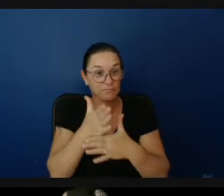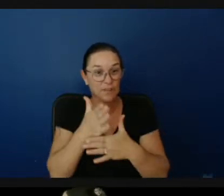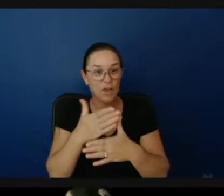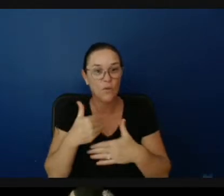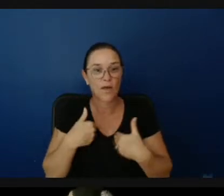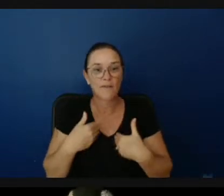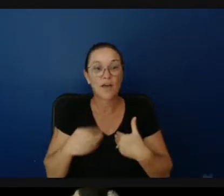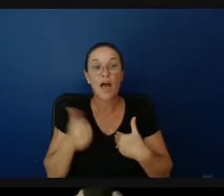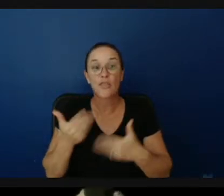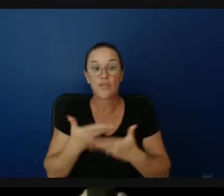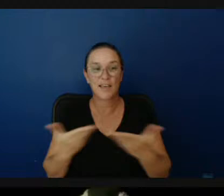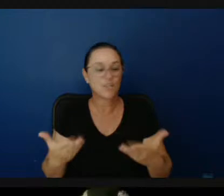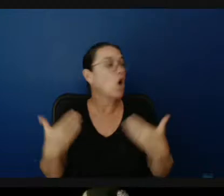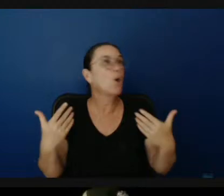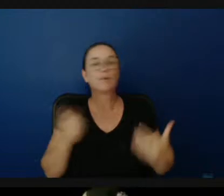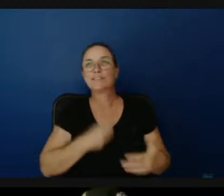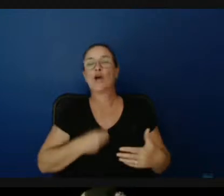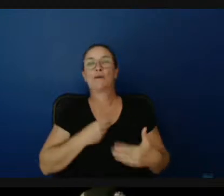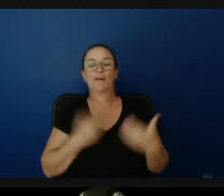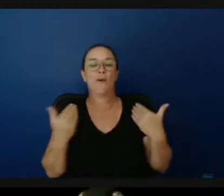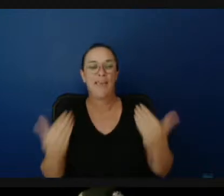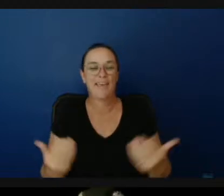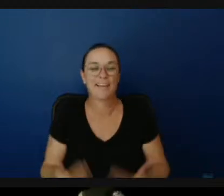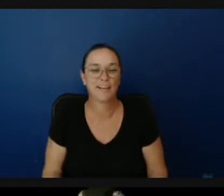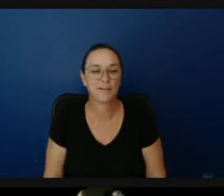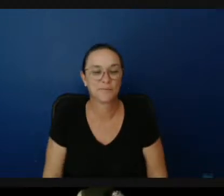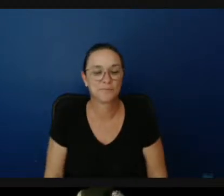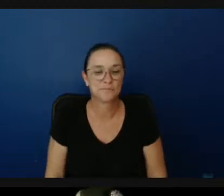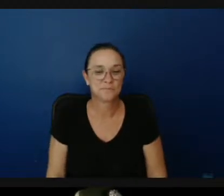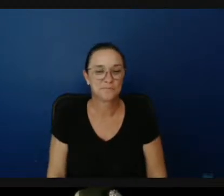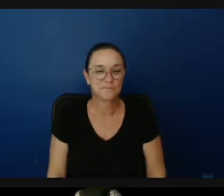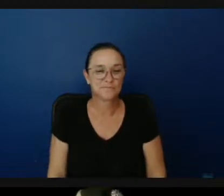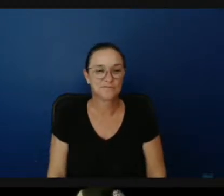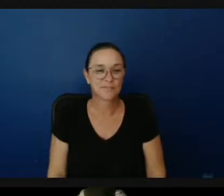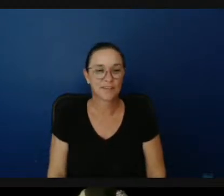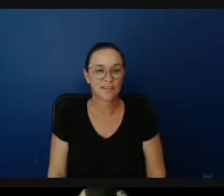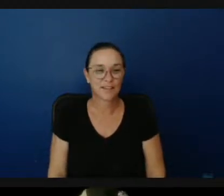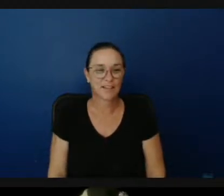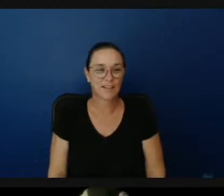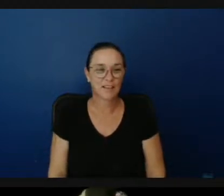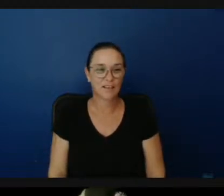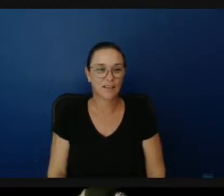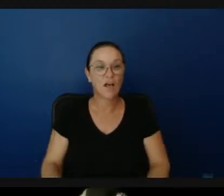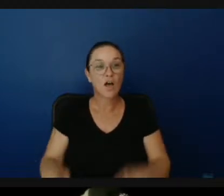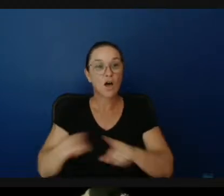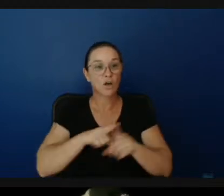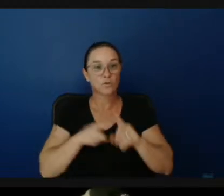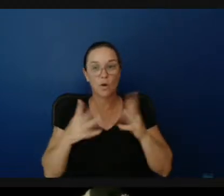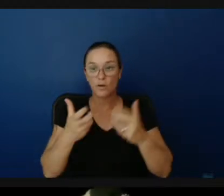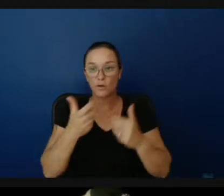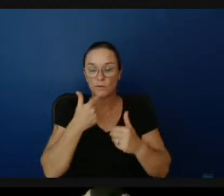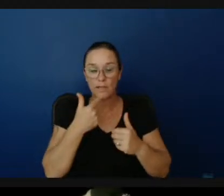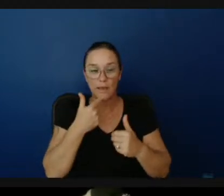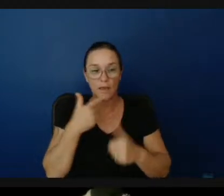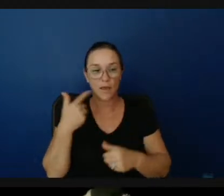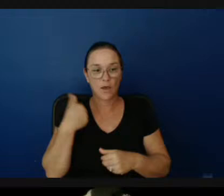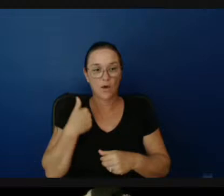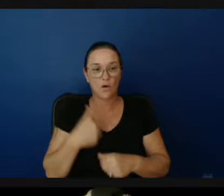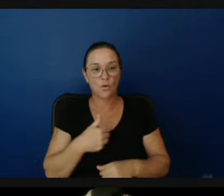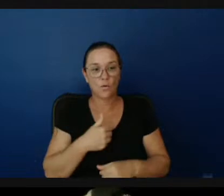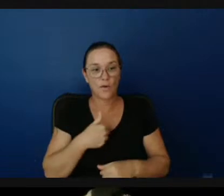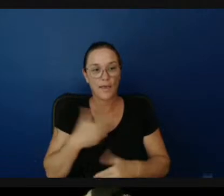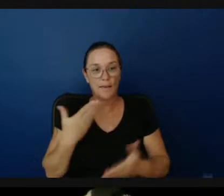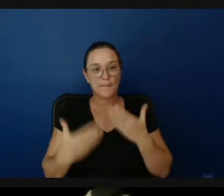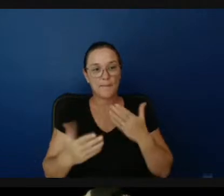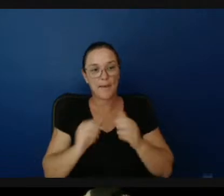stuff. Sorry, go for it. Sorry. Sorry, Yeah, skipped and I was ahead. also going to say that we maybe following